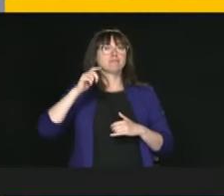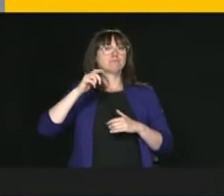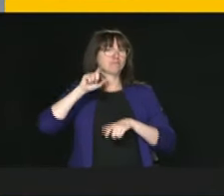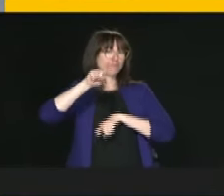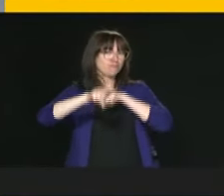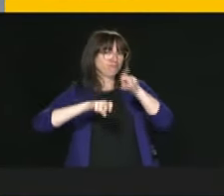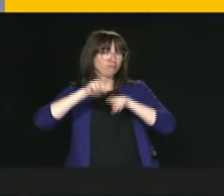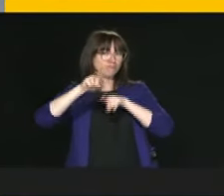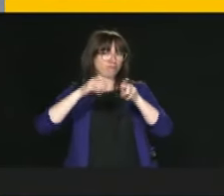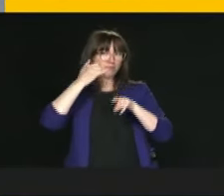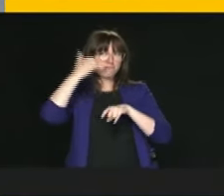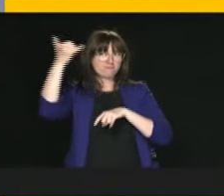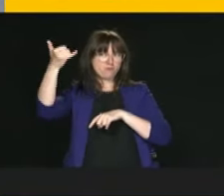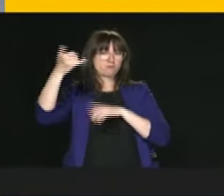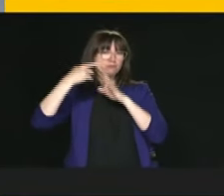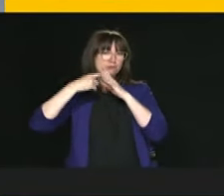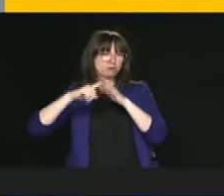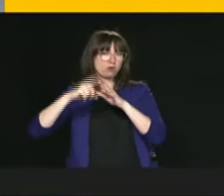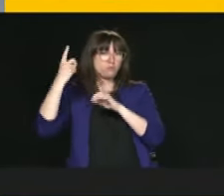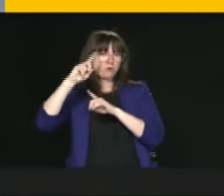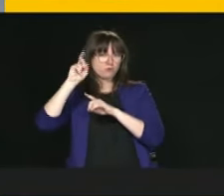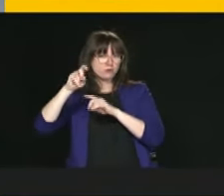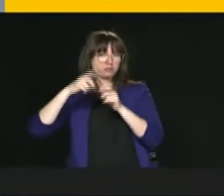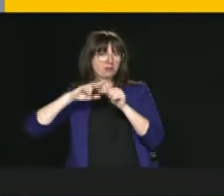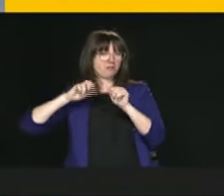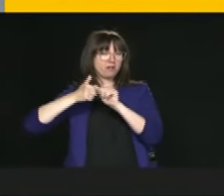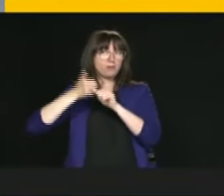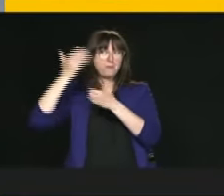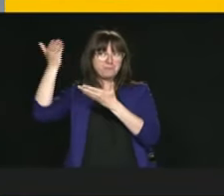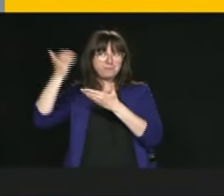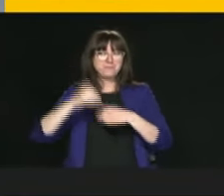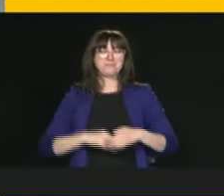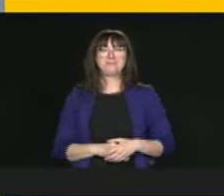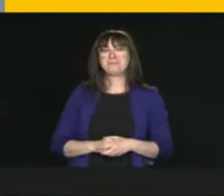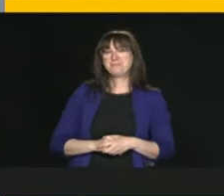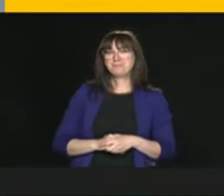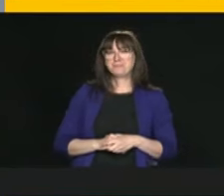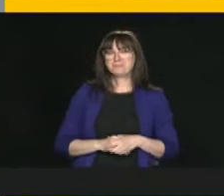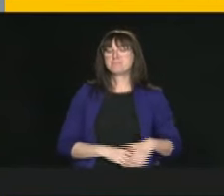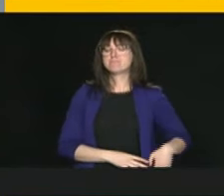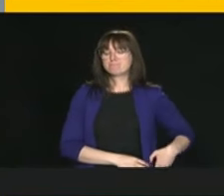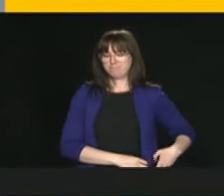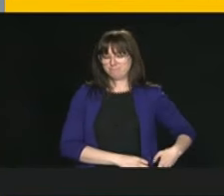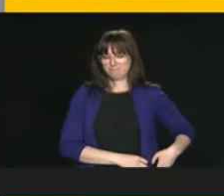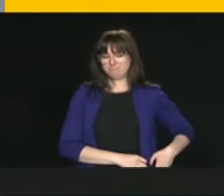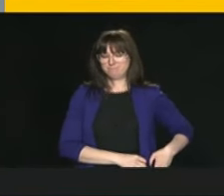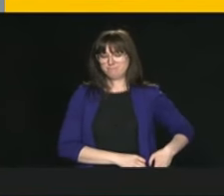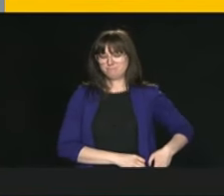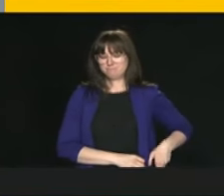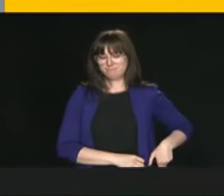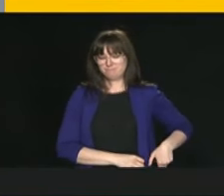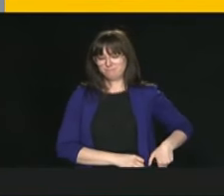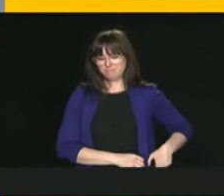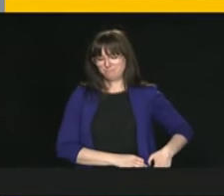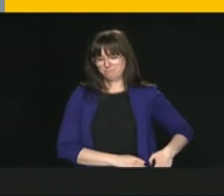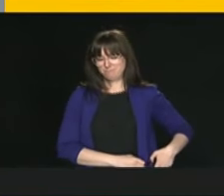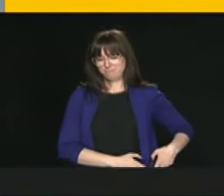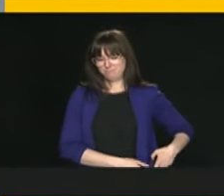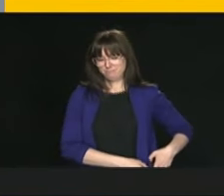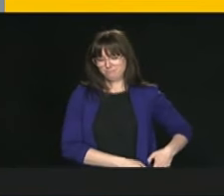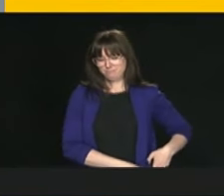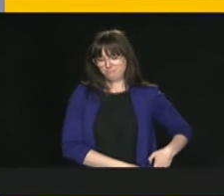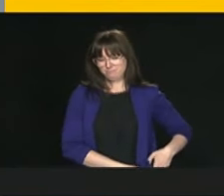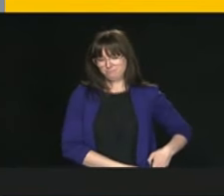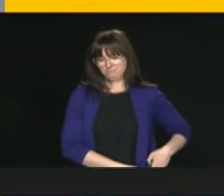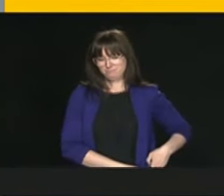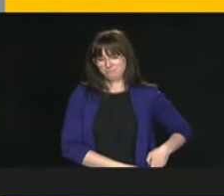for questions. One question, one follow-up. Operator. Thank you. Merci. First